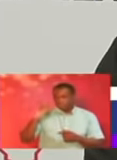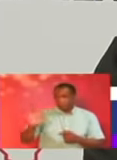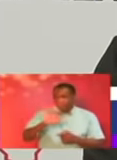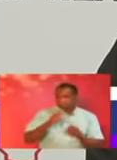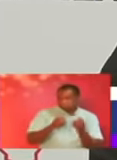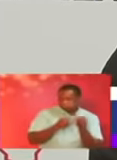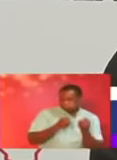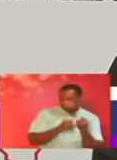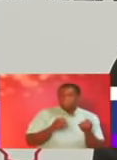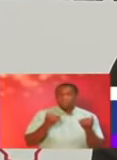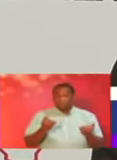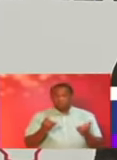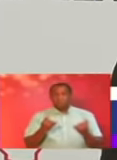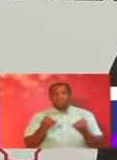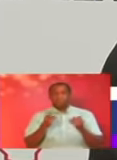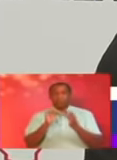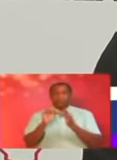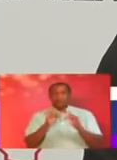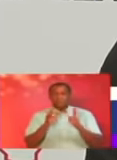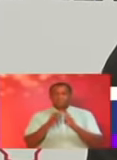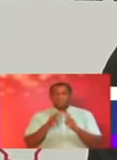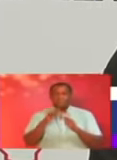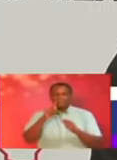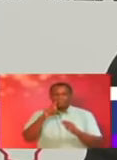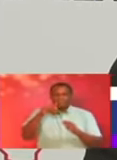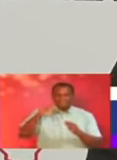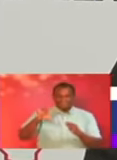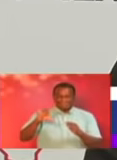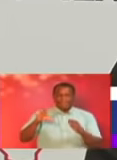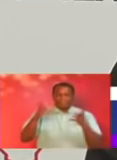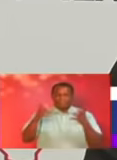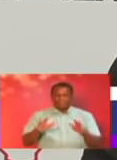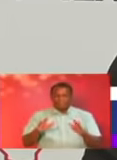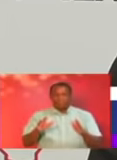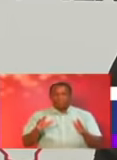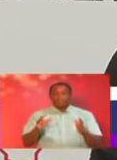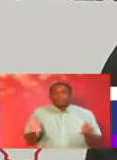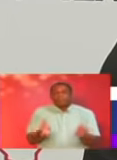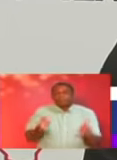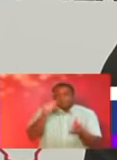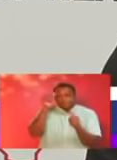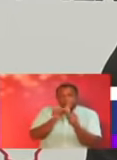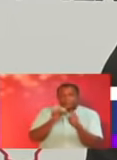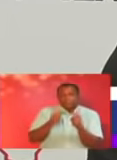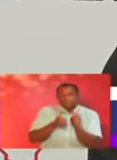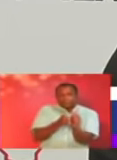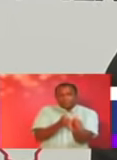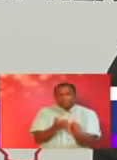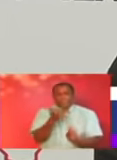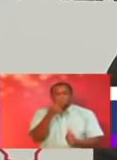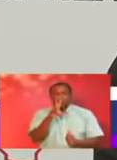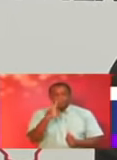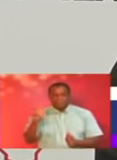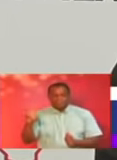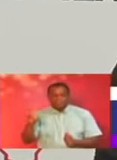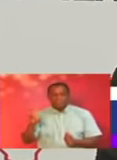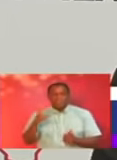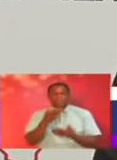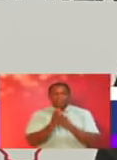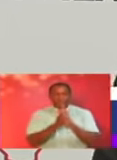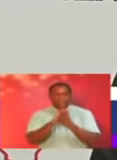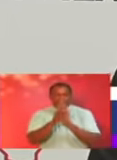you for tuning in. Just a reminder, please follow the 3 W's. Wash your hands, watch your distance, and wear your mask, whether